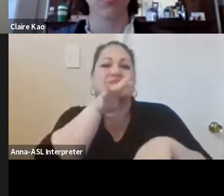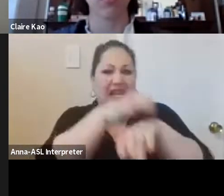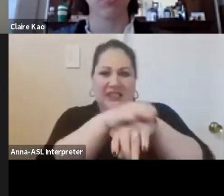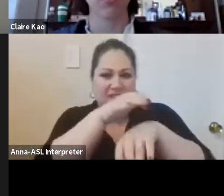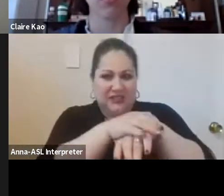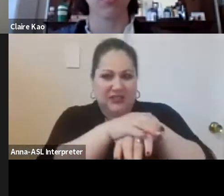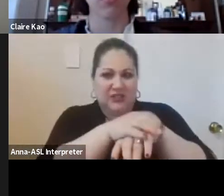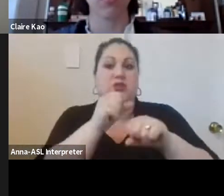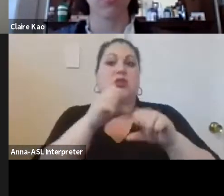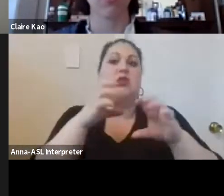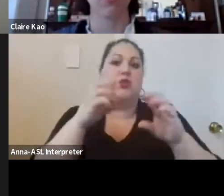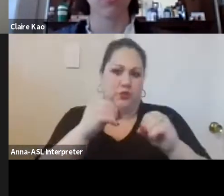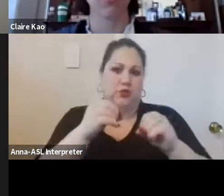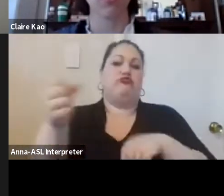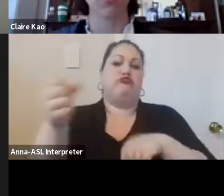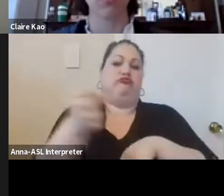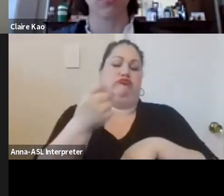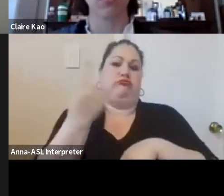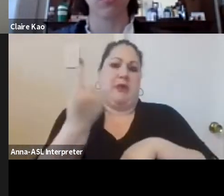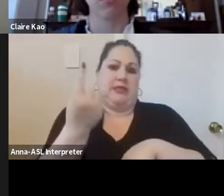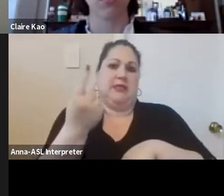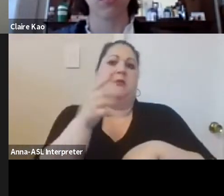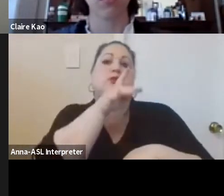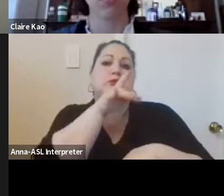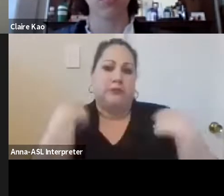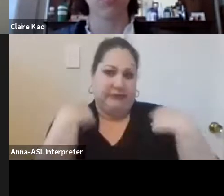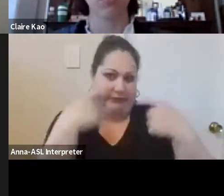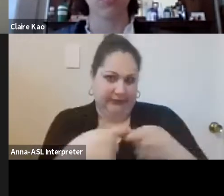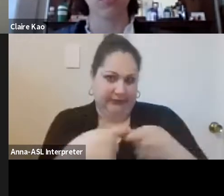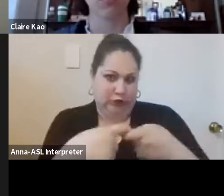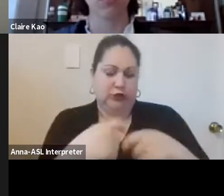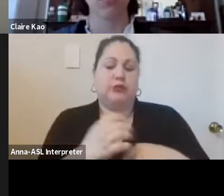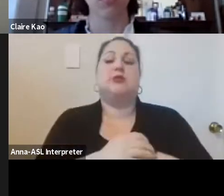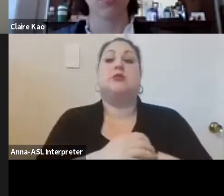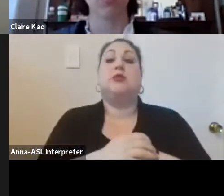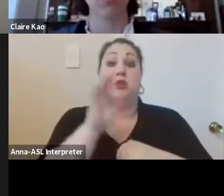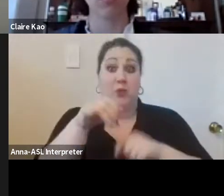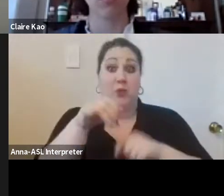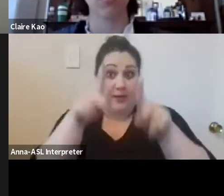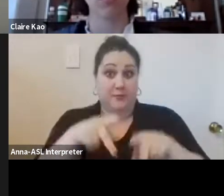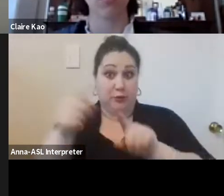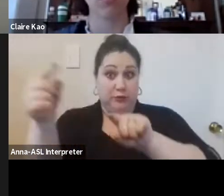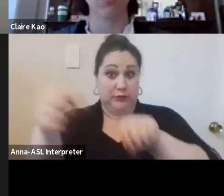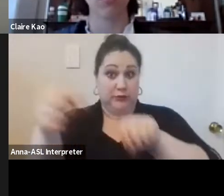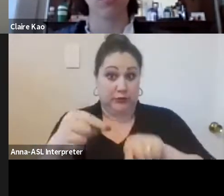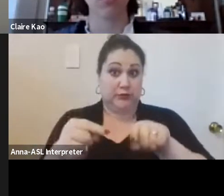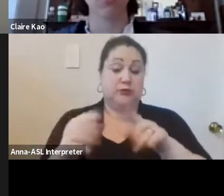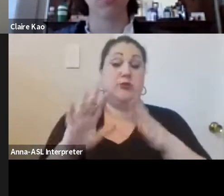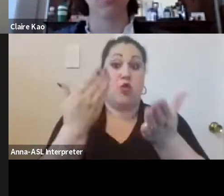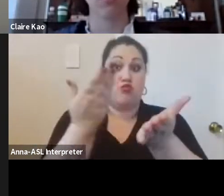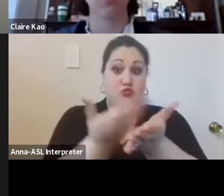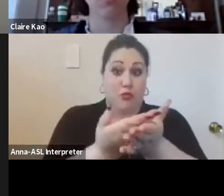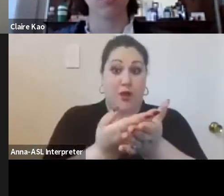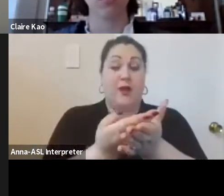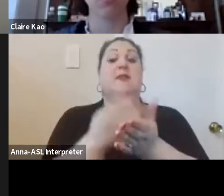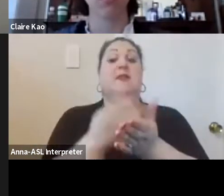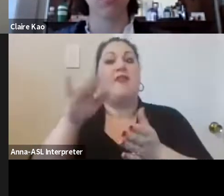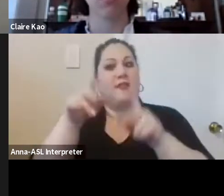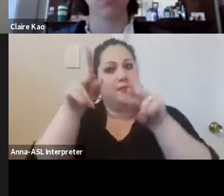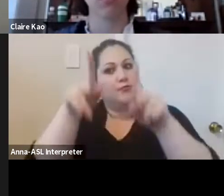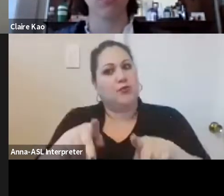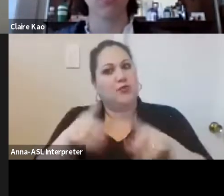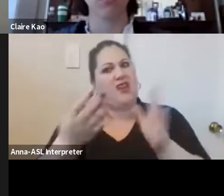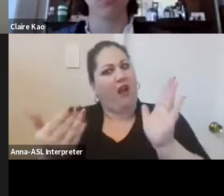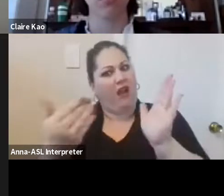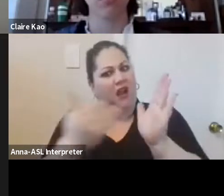got someone that spoke Spanish. And when this person came, he started to tell my mom again the details